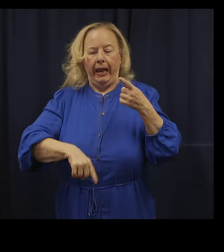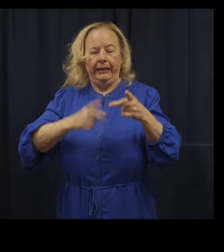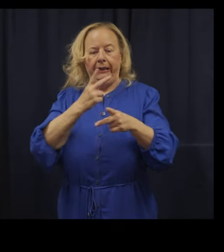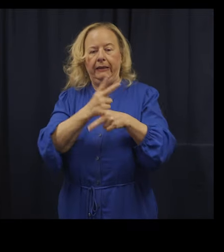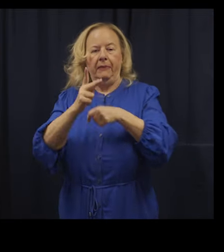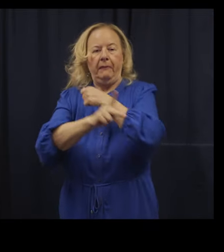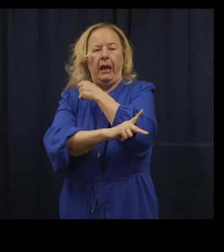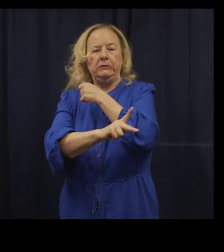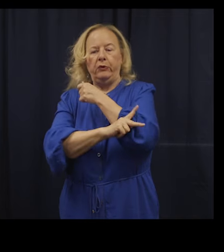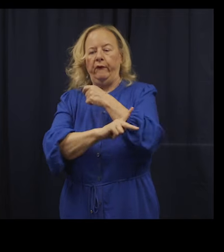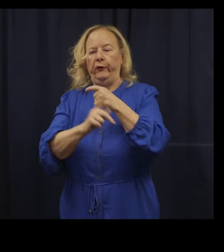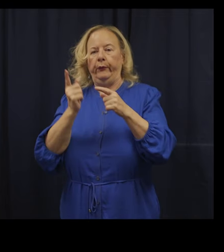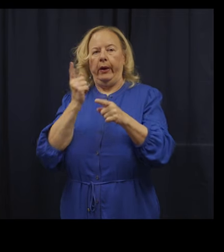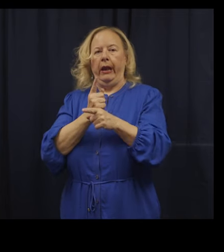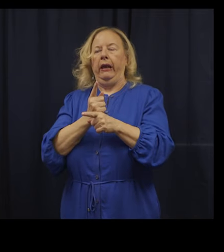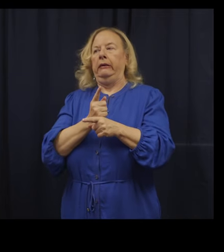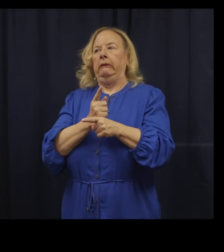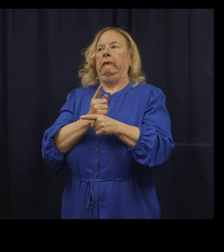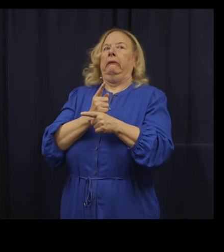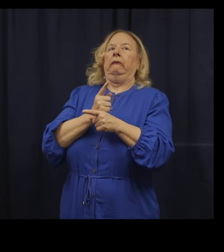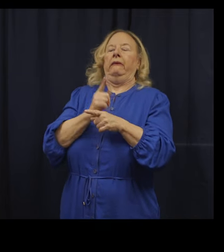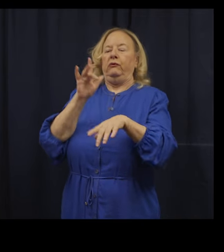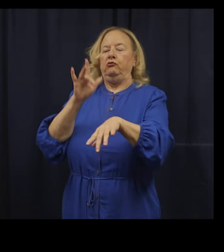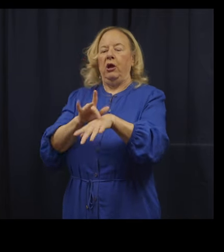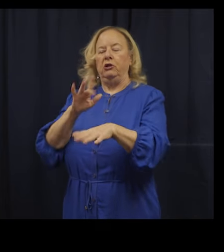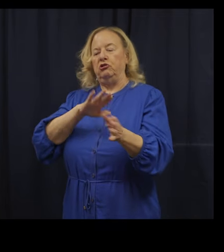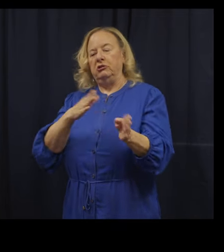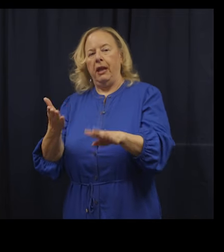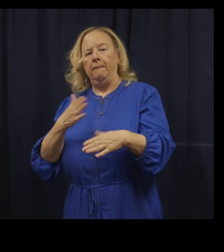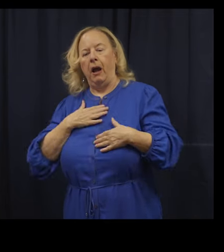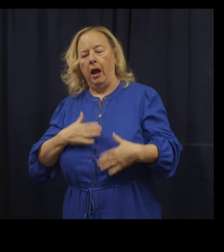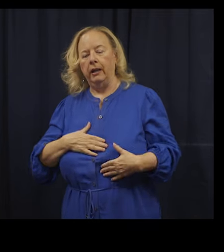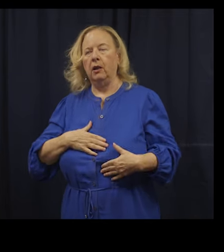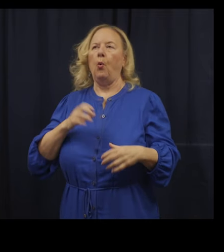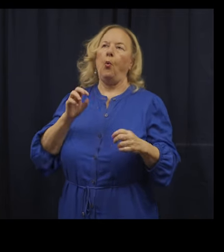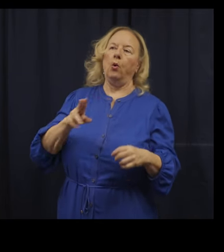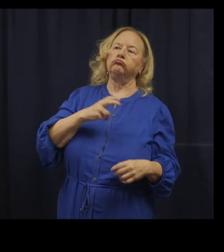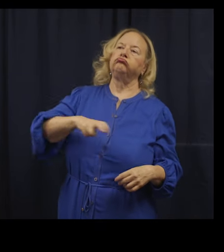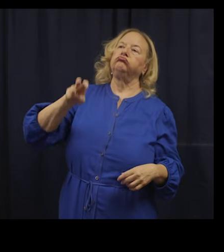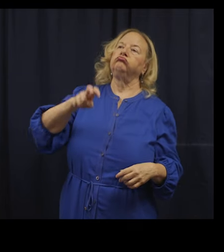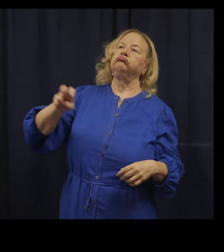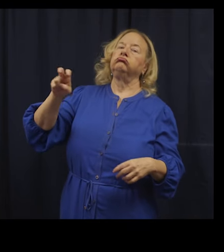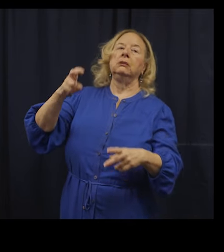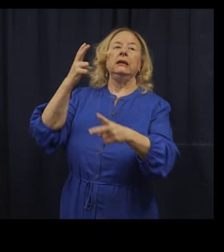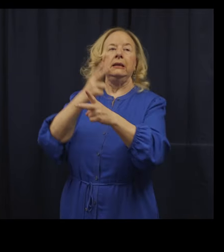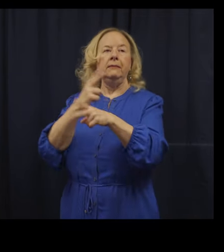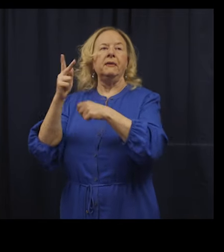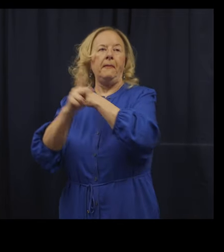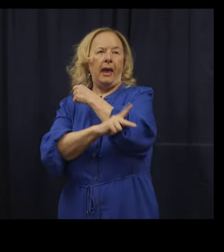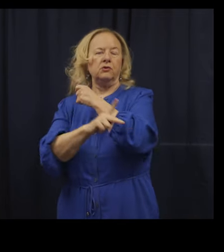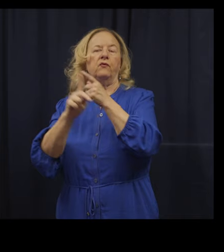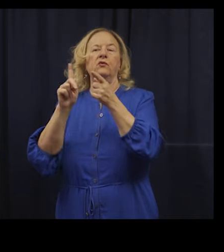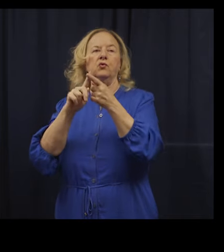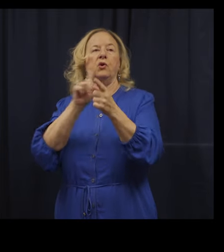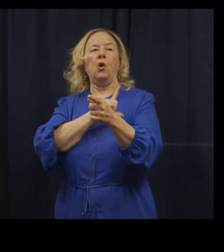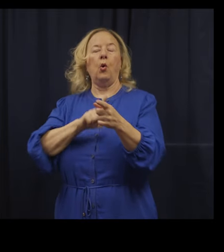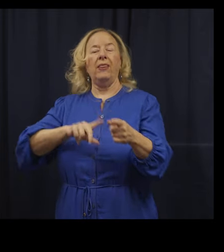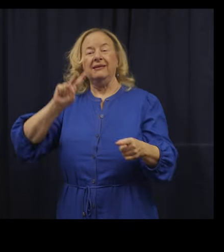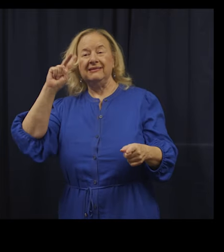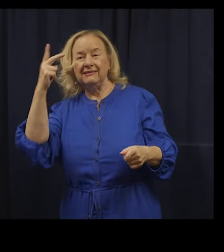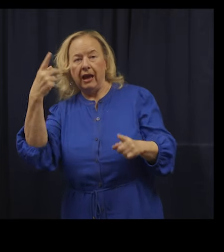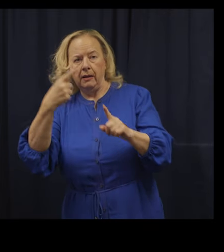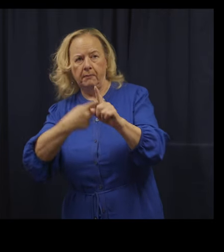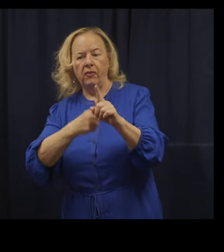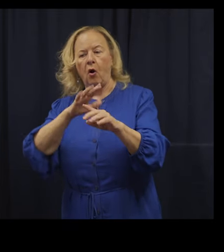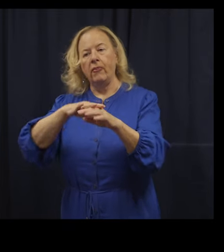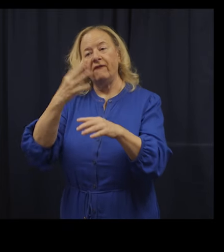It says, through touching a dead body, or maybe you're on a long journey, he will still keep the Passover to the Lord. In the second month,